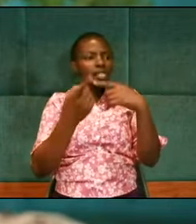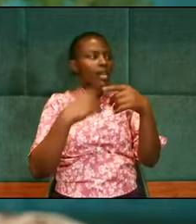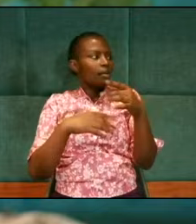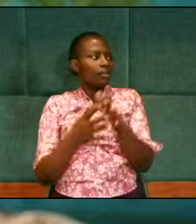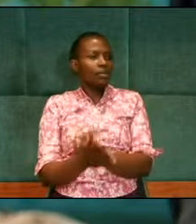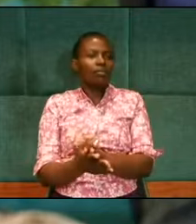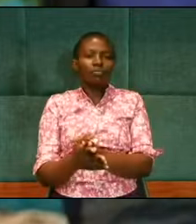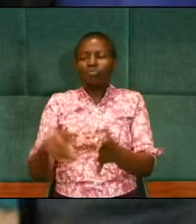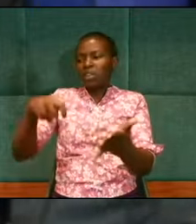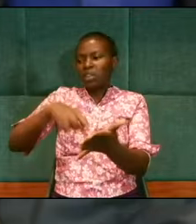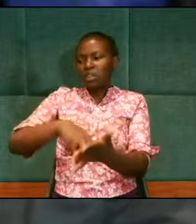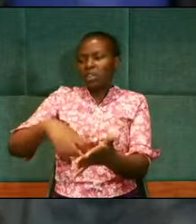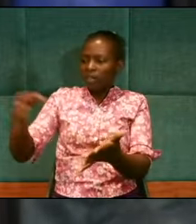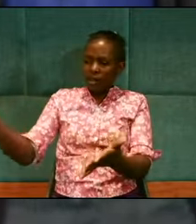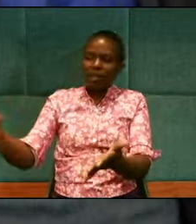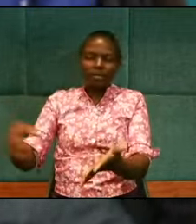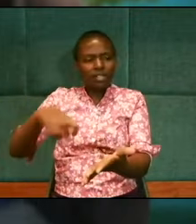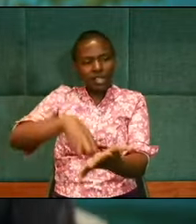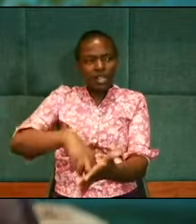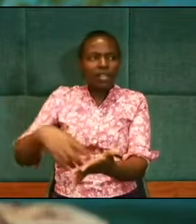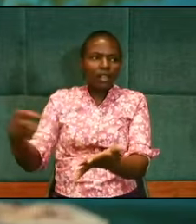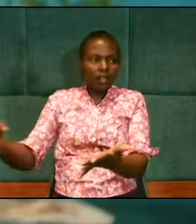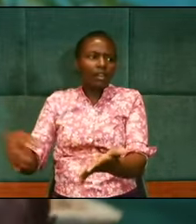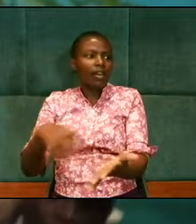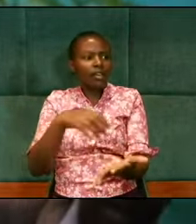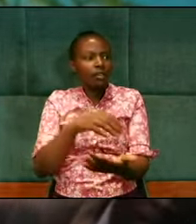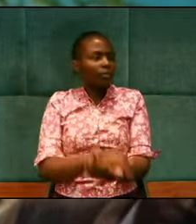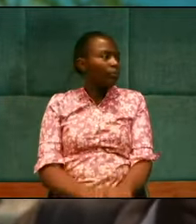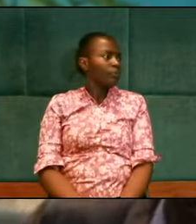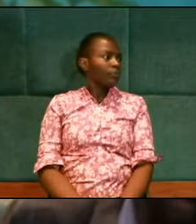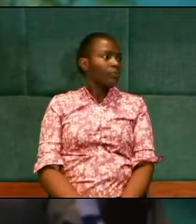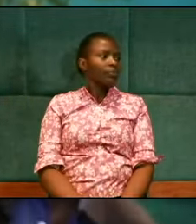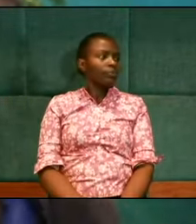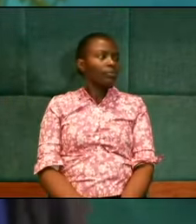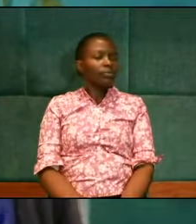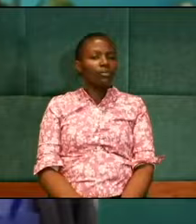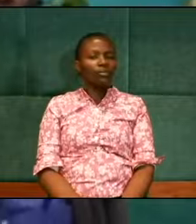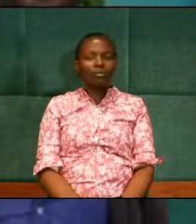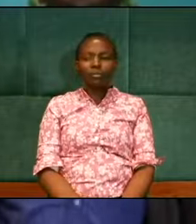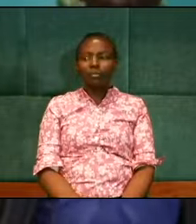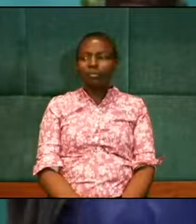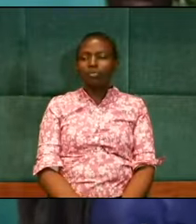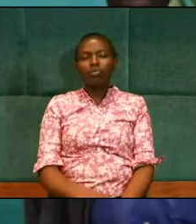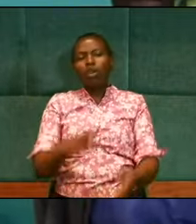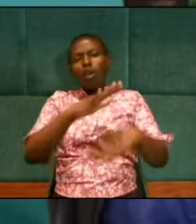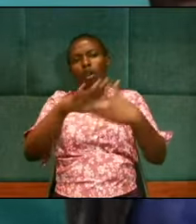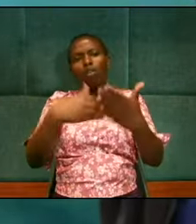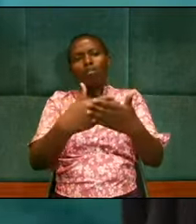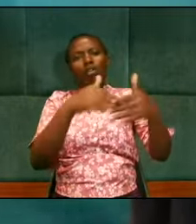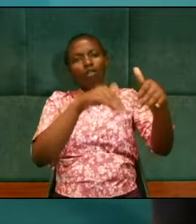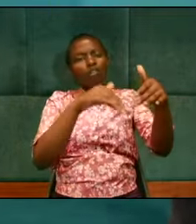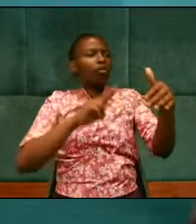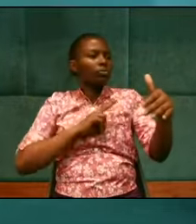Please kneel down here. When you come, kneel down. Kneel down in awe. Those watching online,